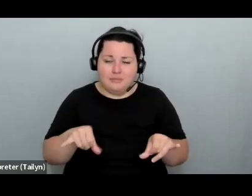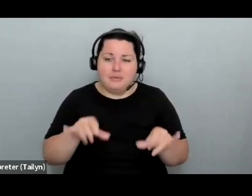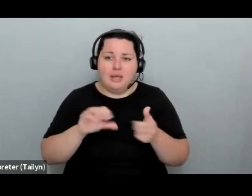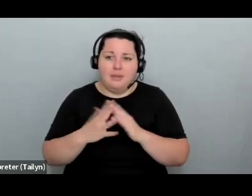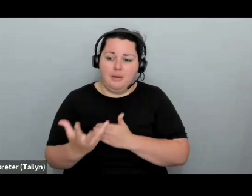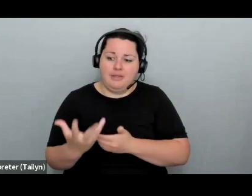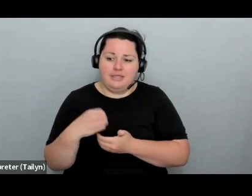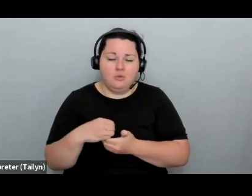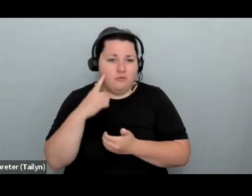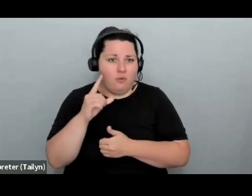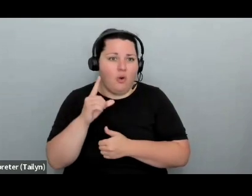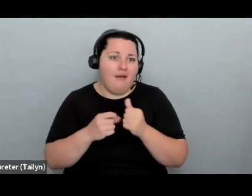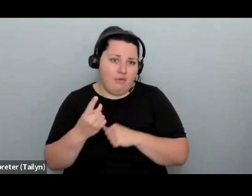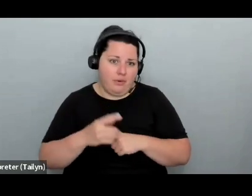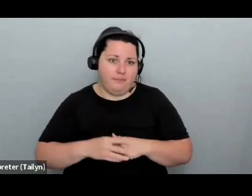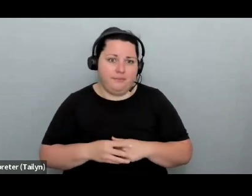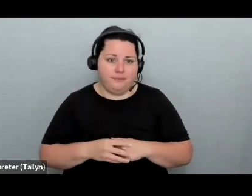inclusive to any and everybody?